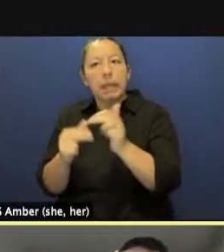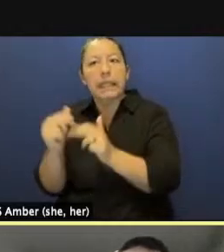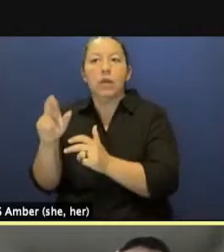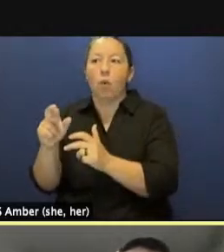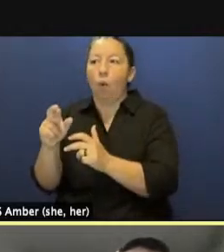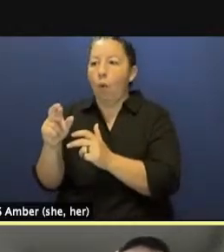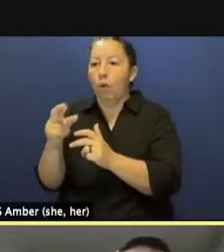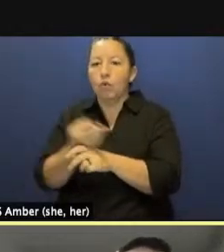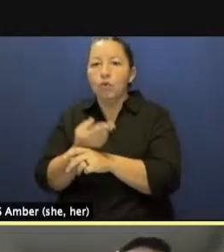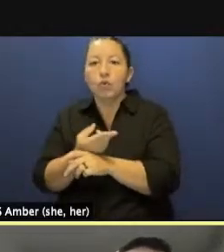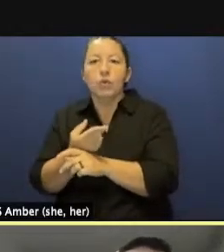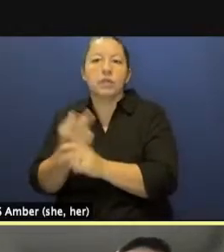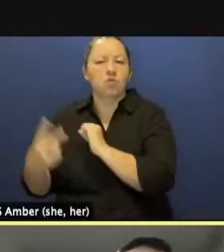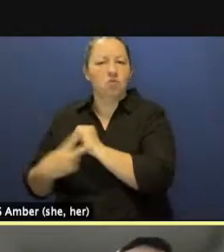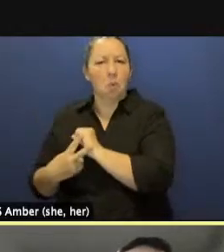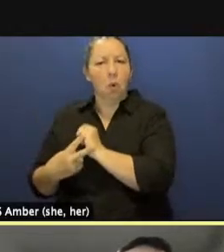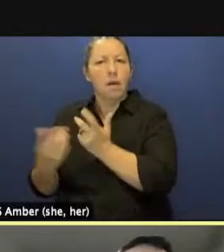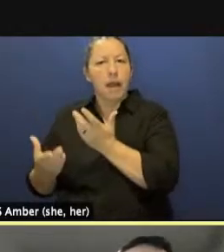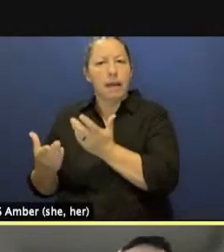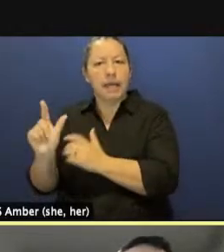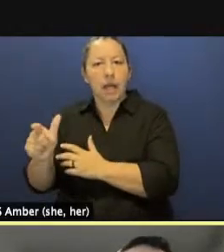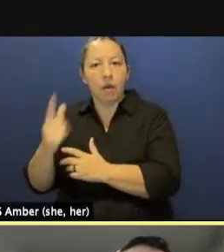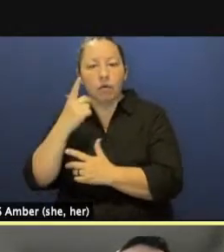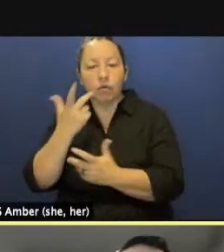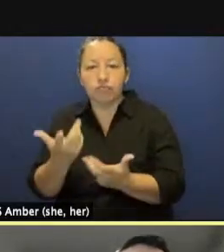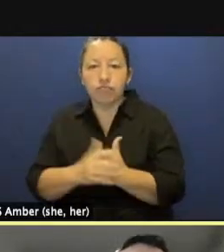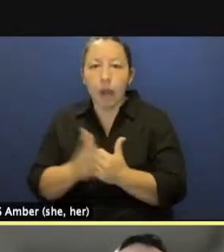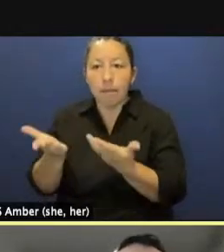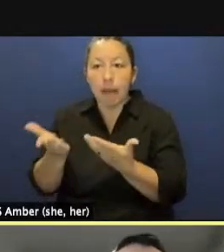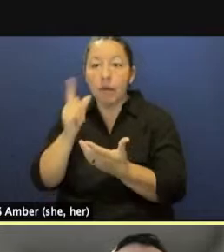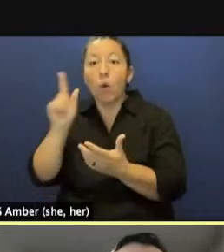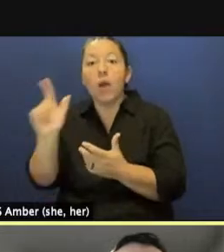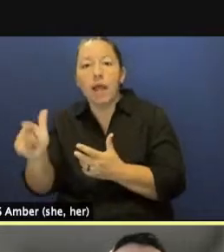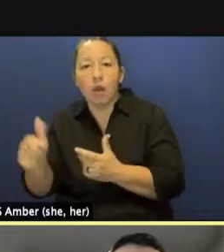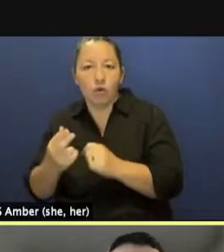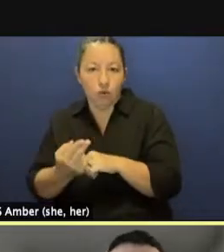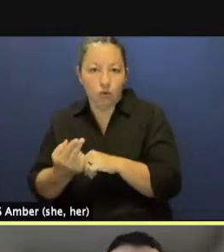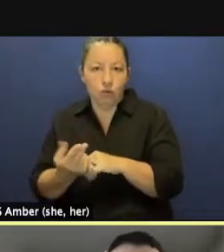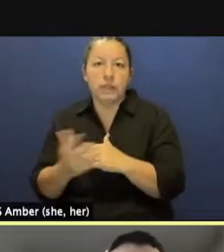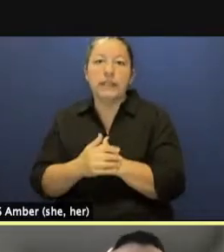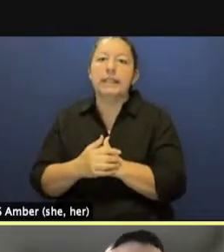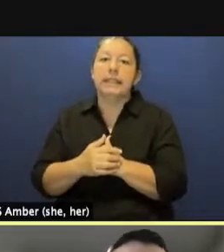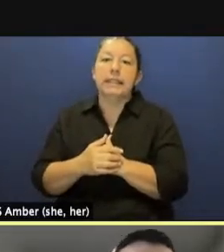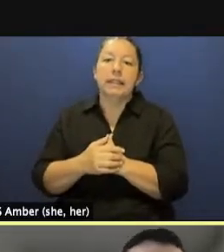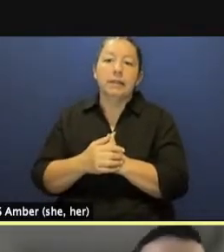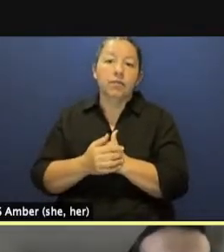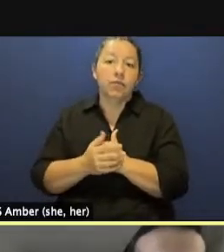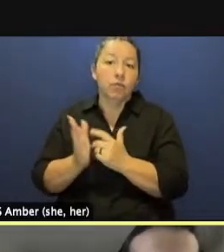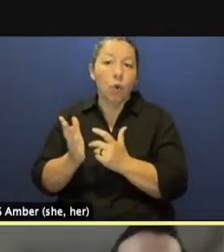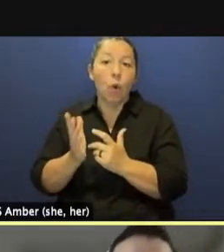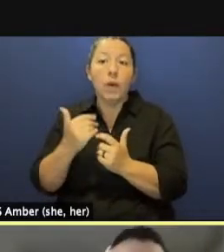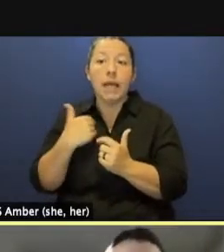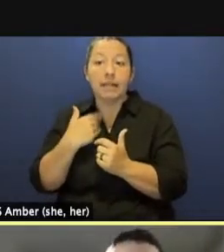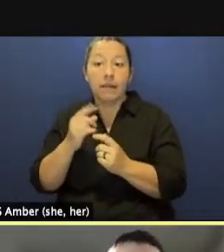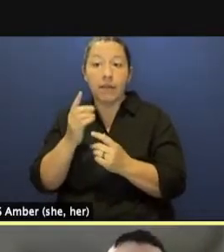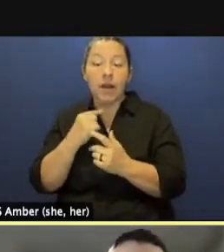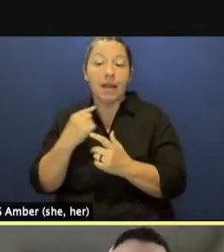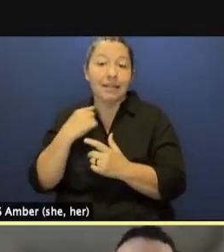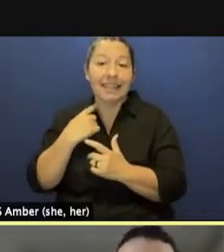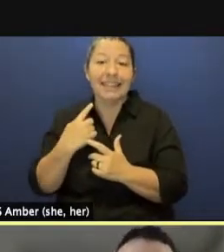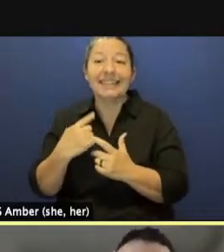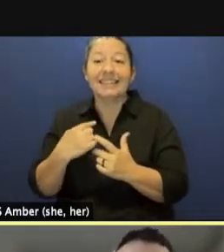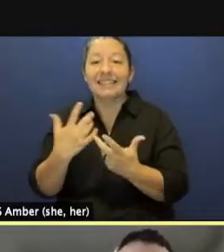So there is a strong technology aspect, but on top of that, we of course want to definitely actually want to do some science with